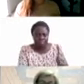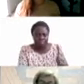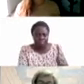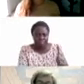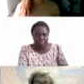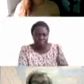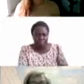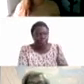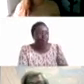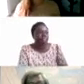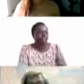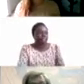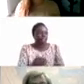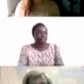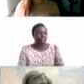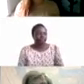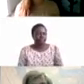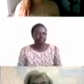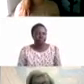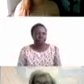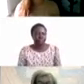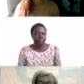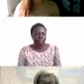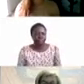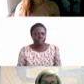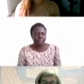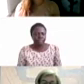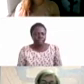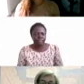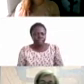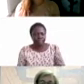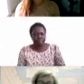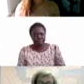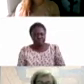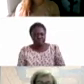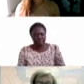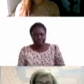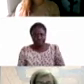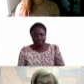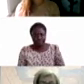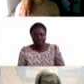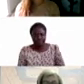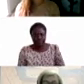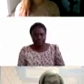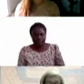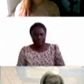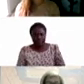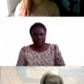it means that they don't have access to services because they don't have the information